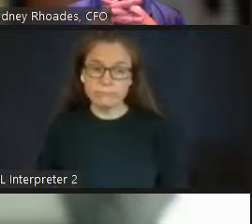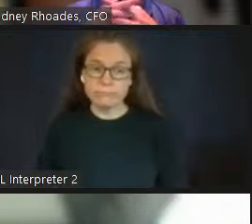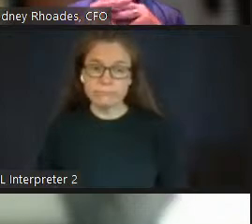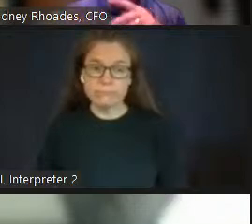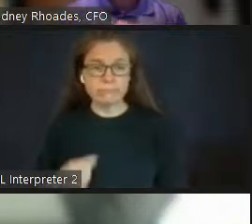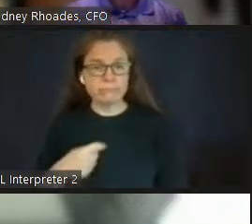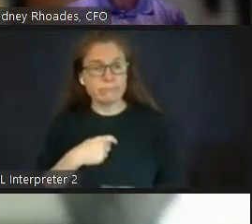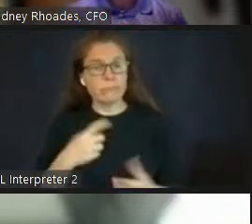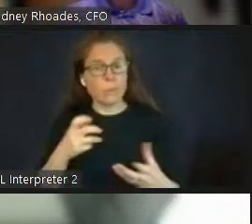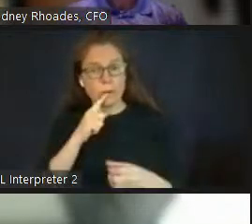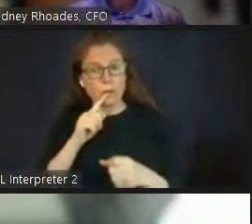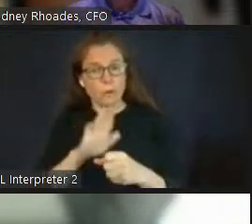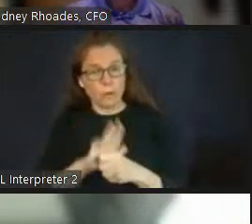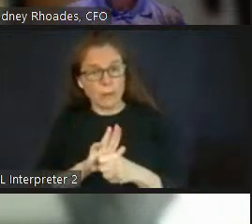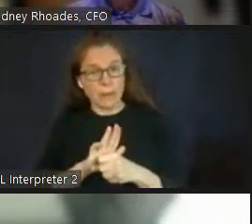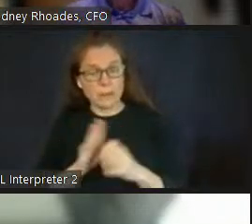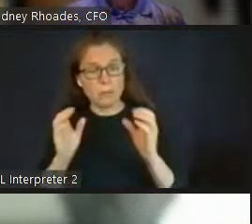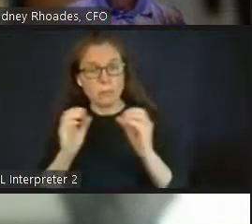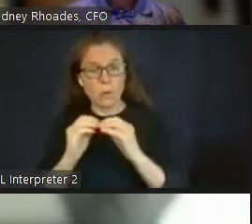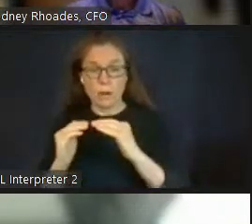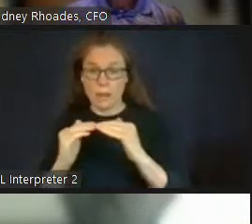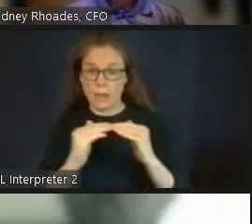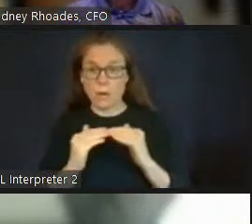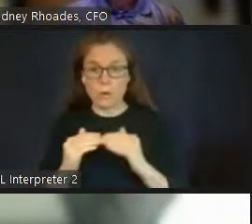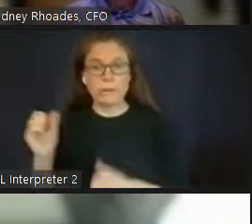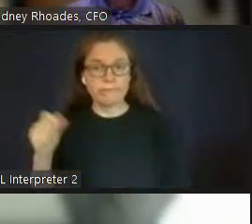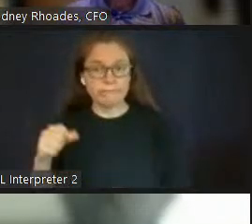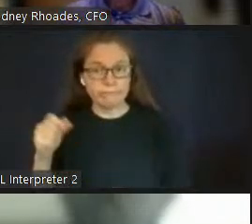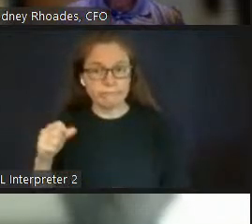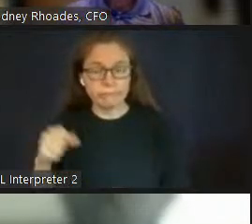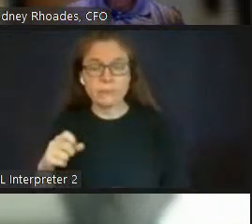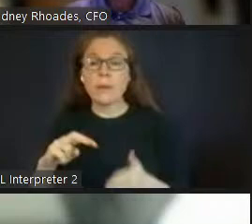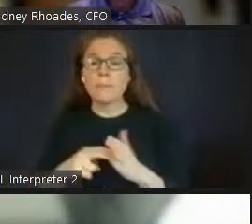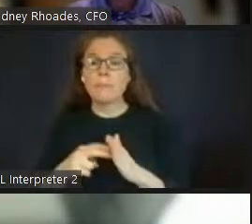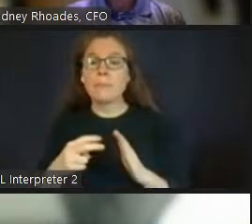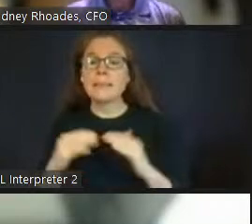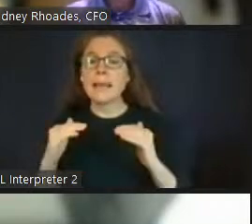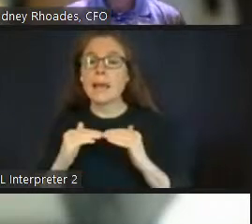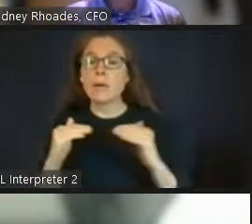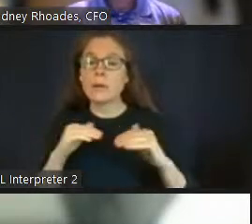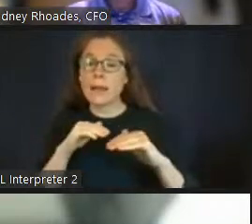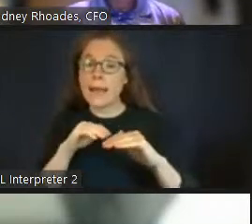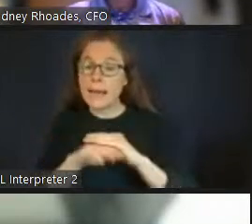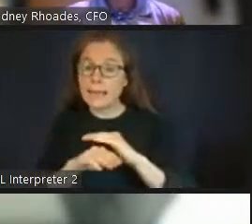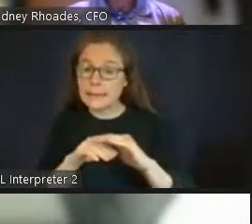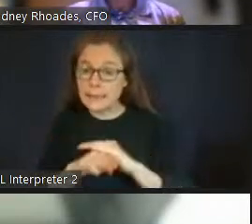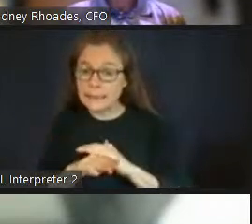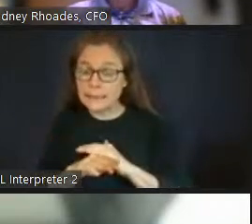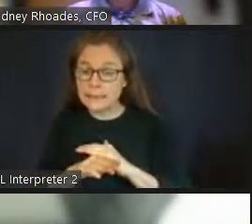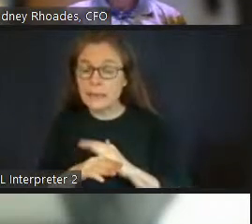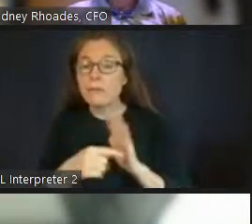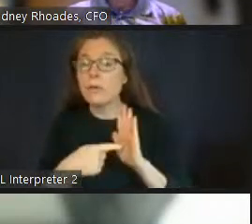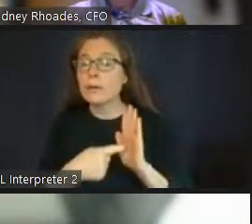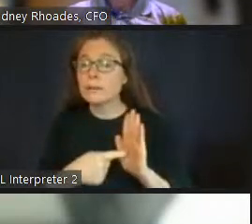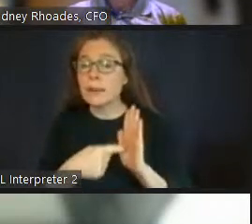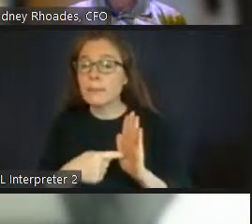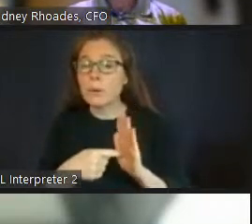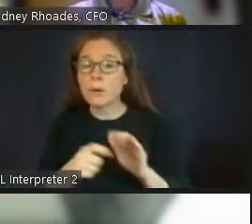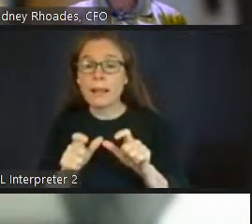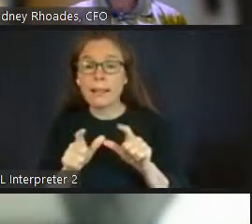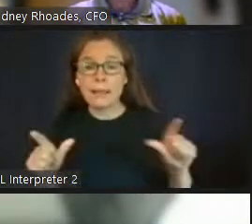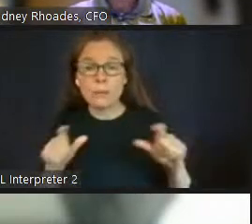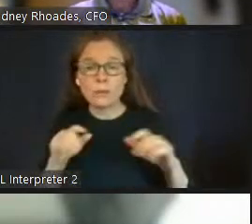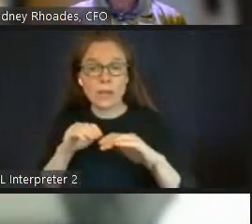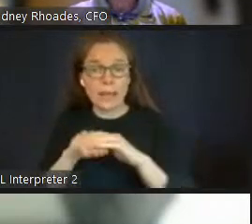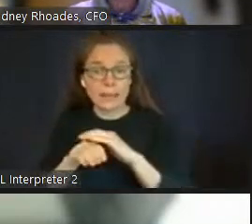toward equity, we are focusing on equitable access including but not limited to language access